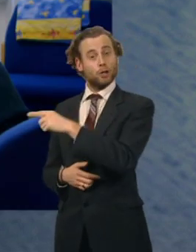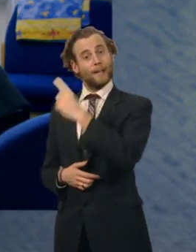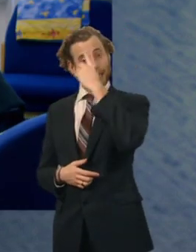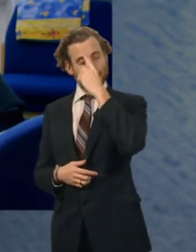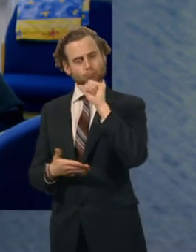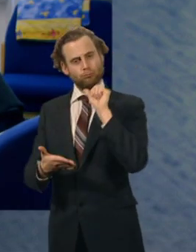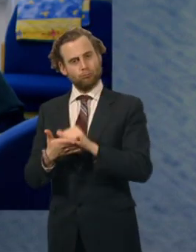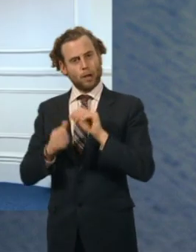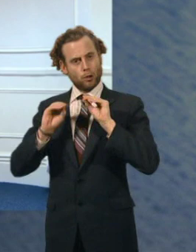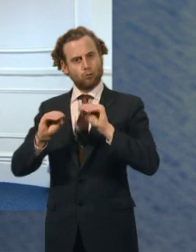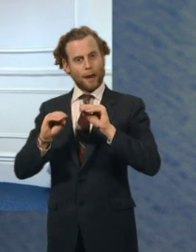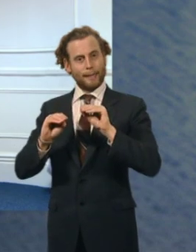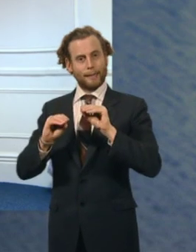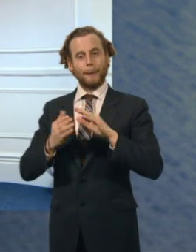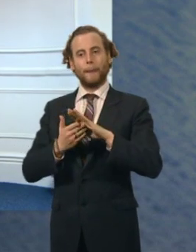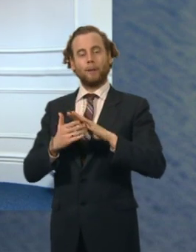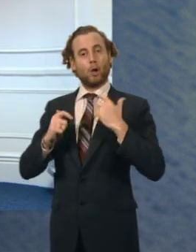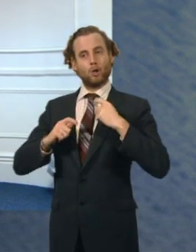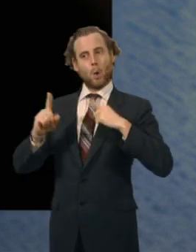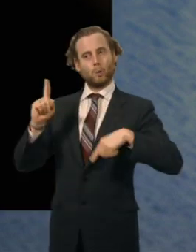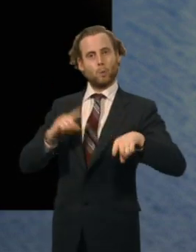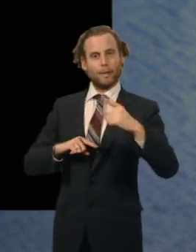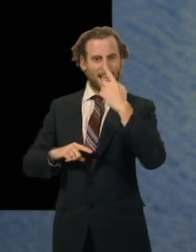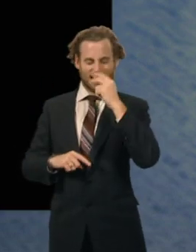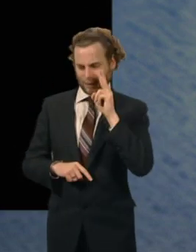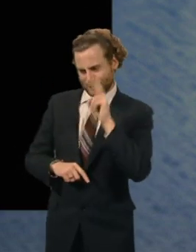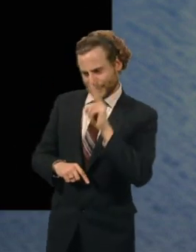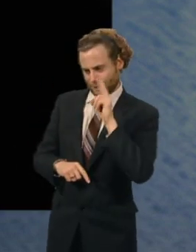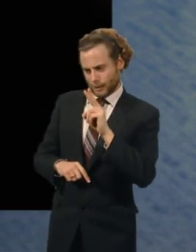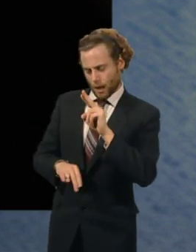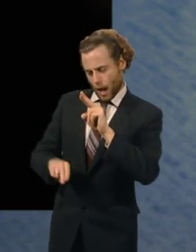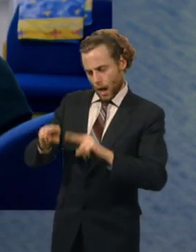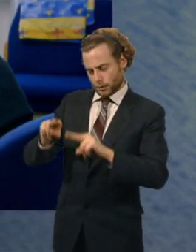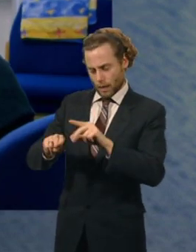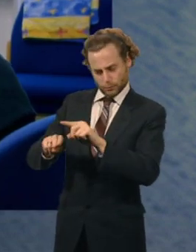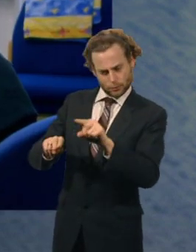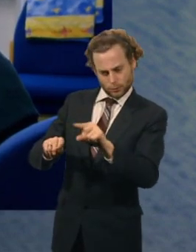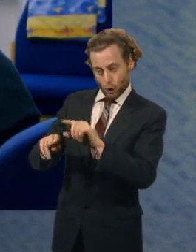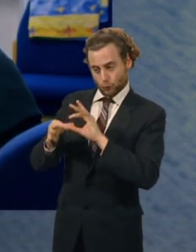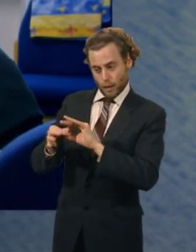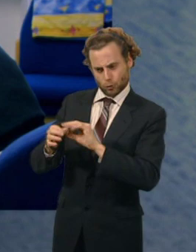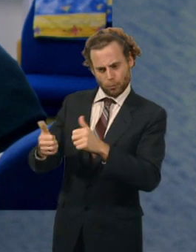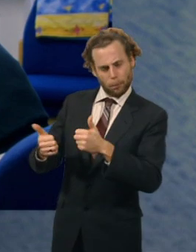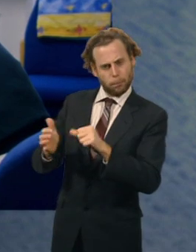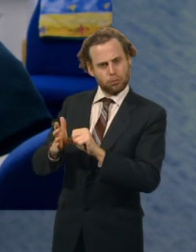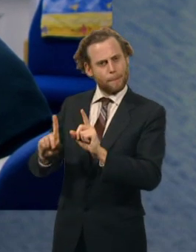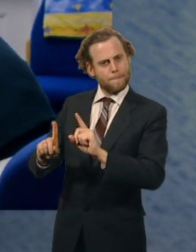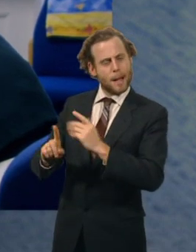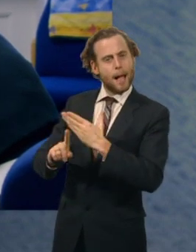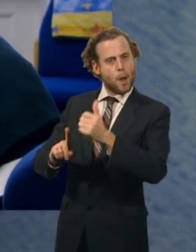training, this is the sort of test that could help child protection teams assess what's happening to a child.